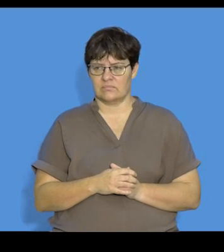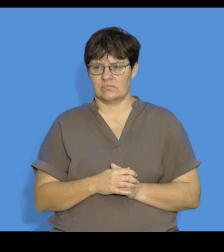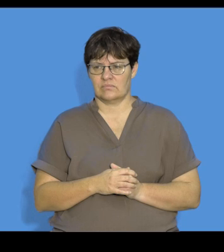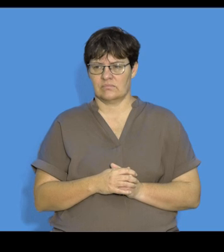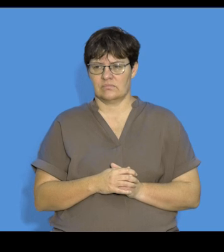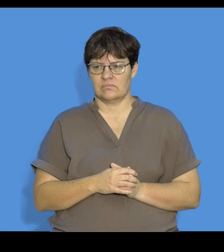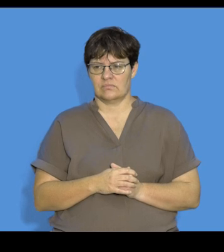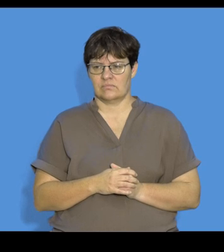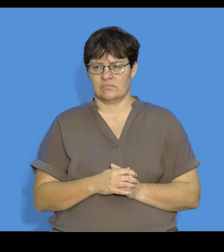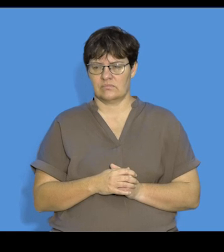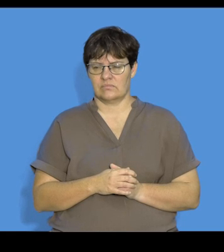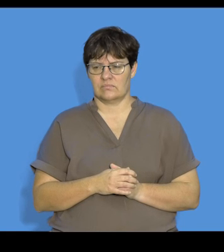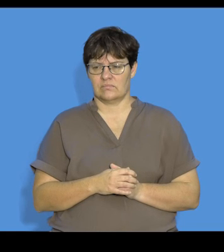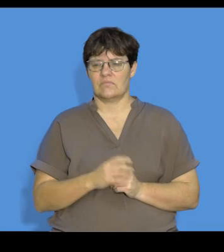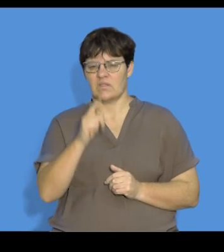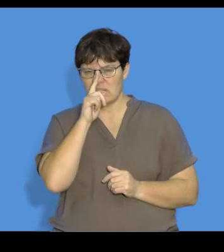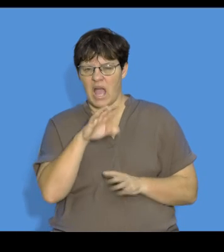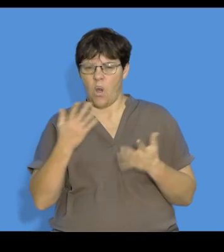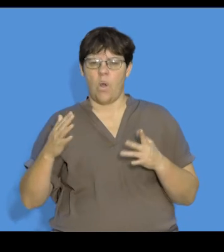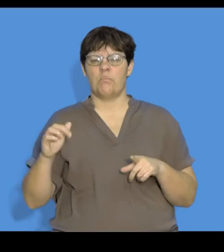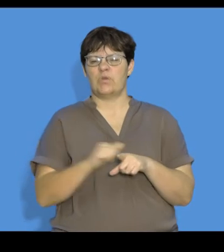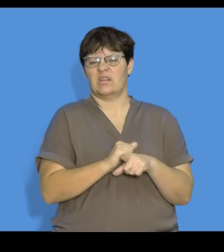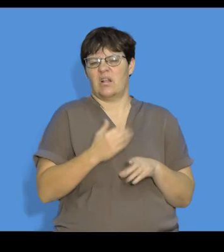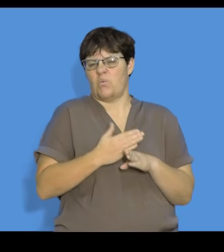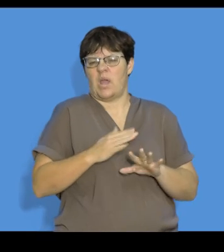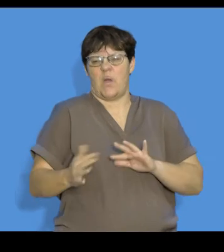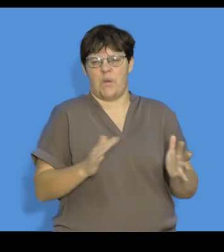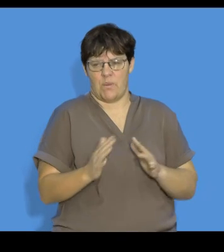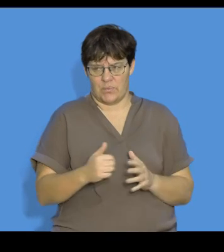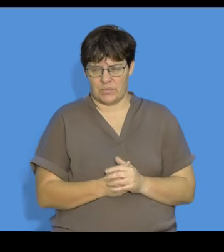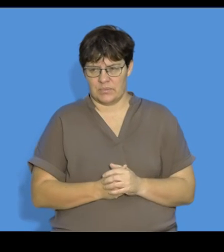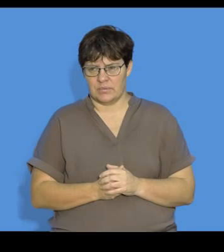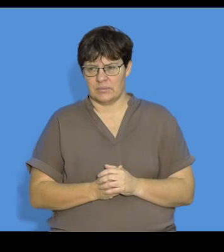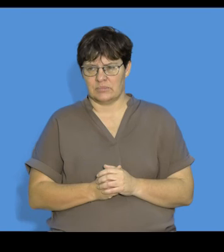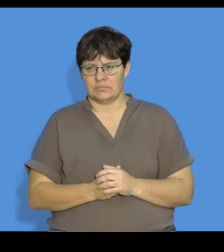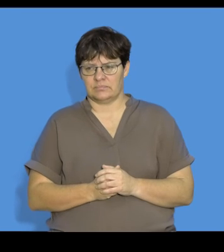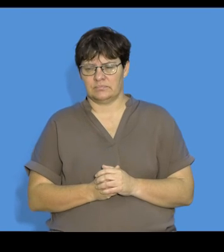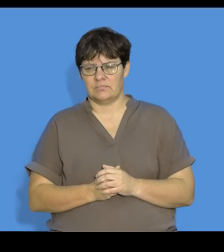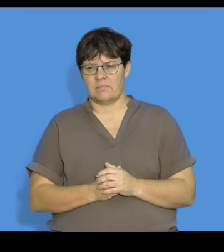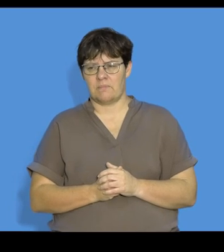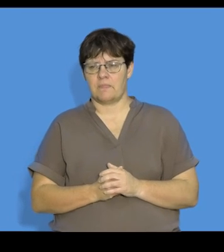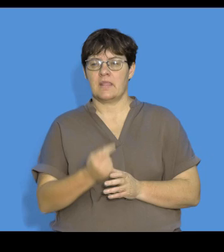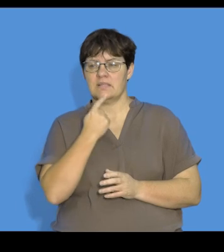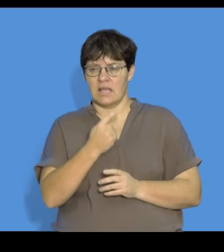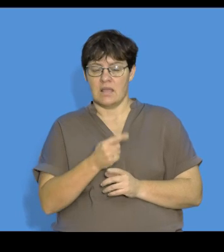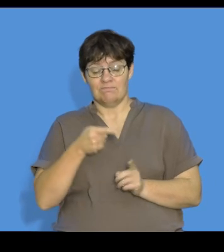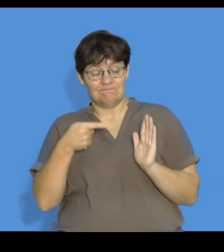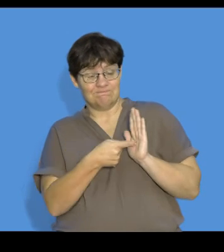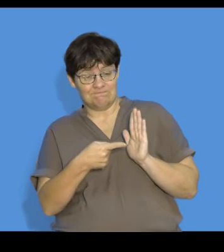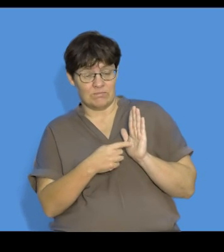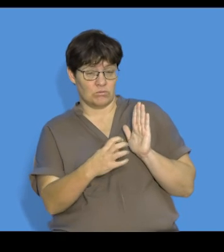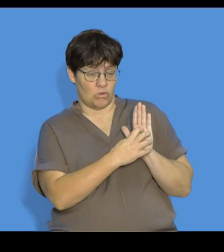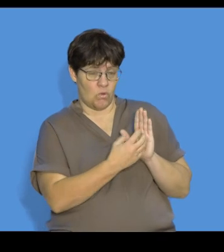at this in terms of practicality there, right? Now, it says